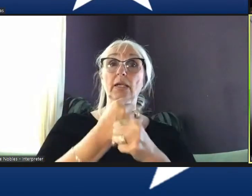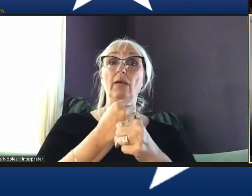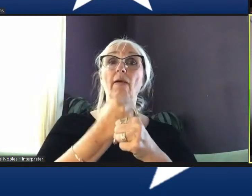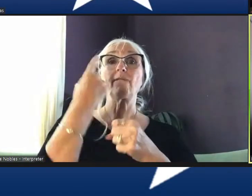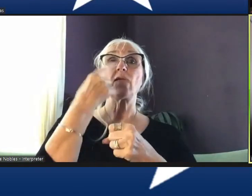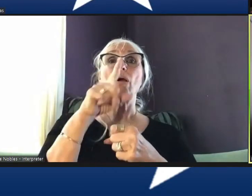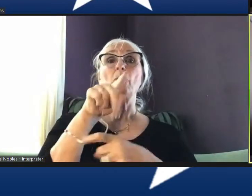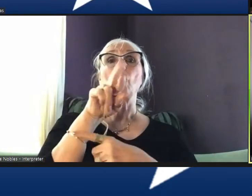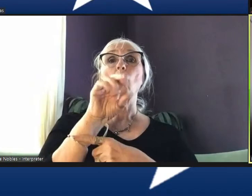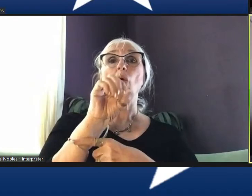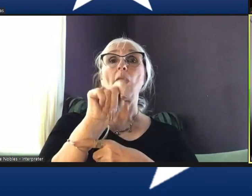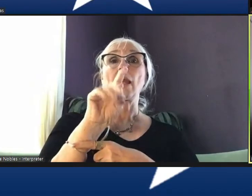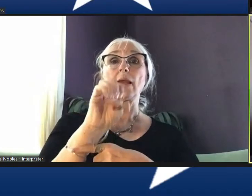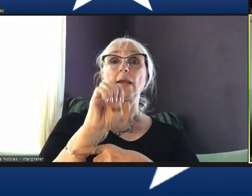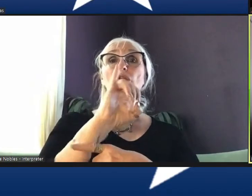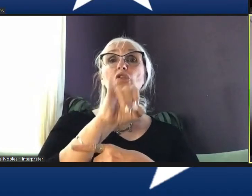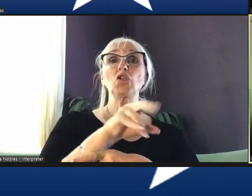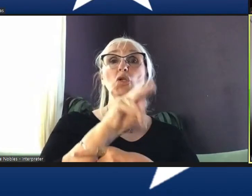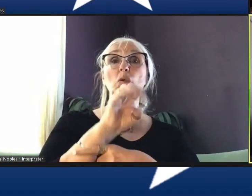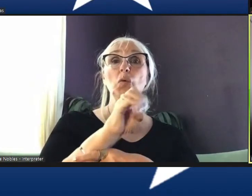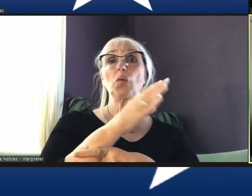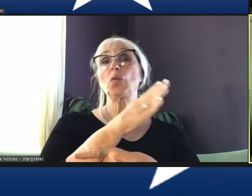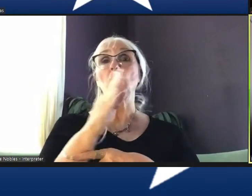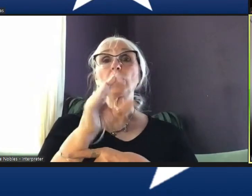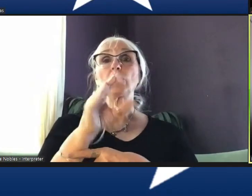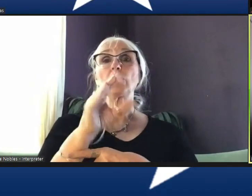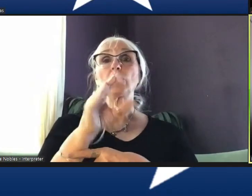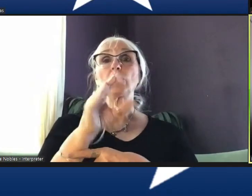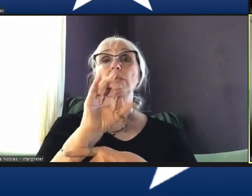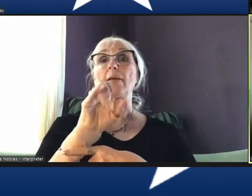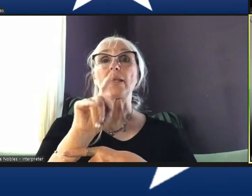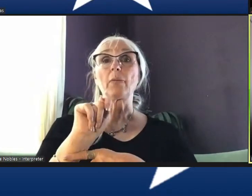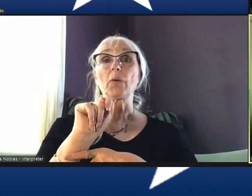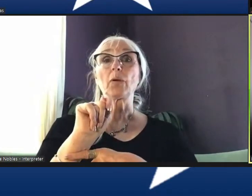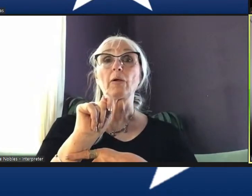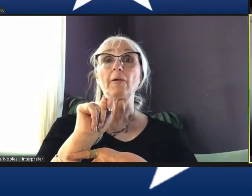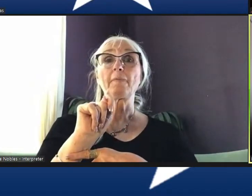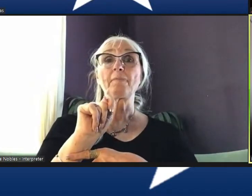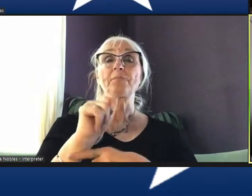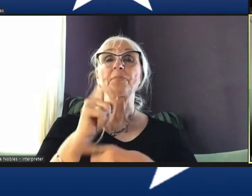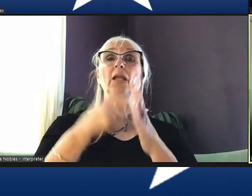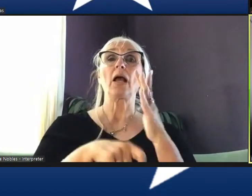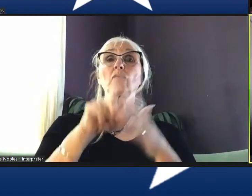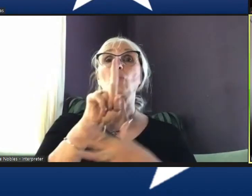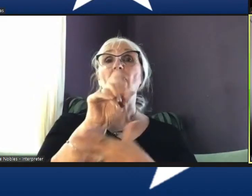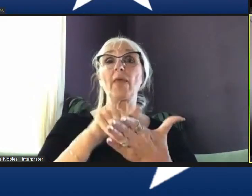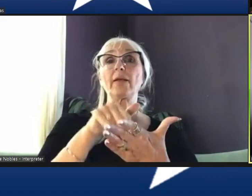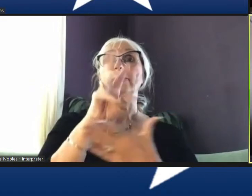prorated term of June through September at a cost of